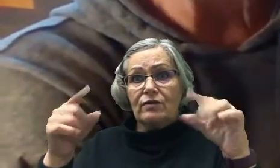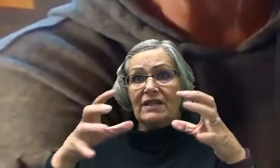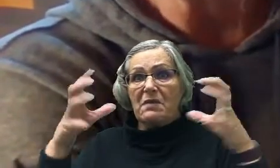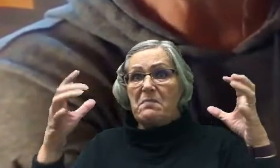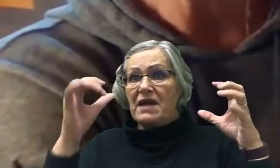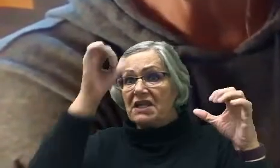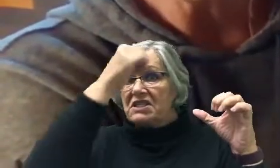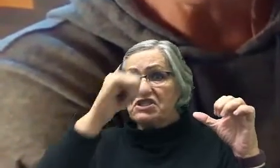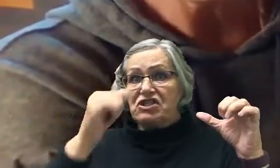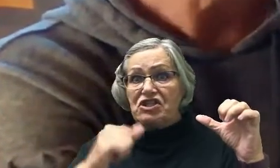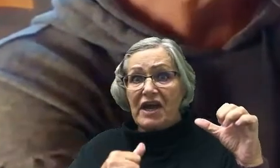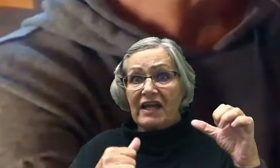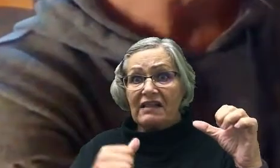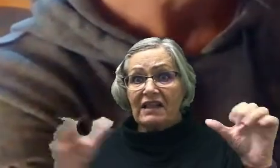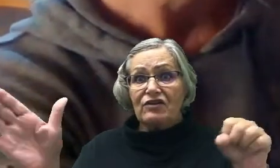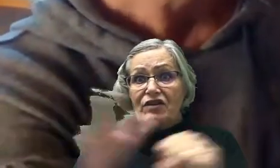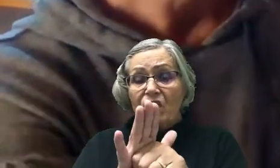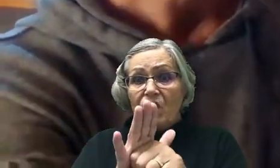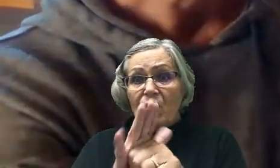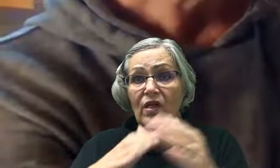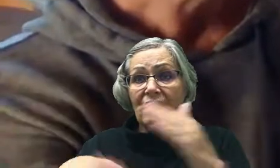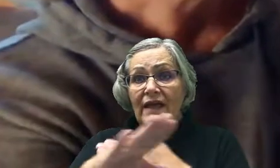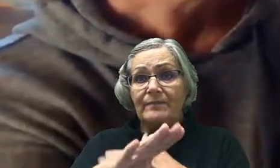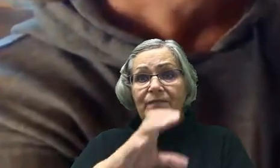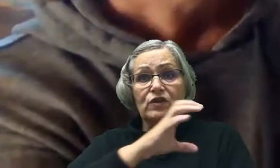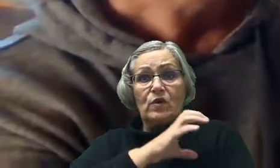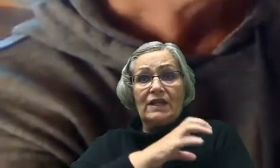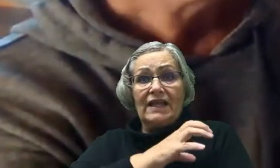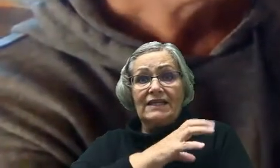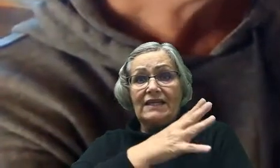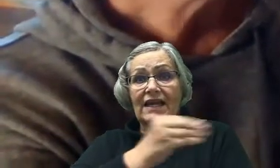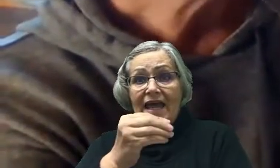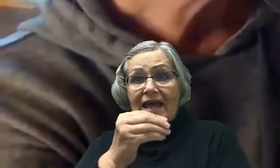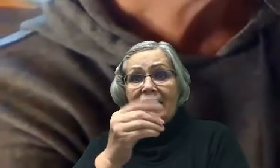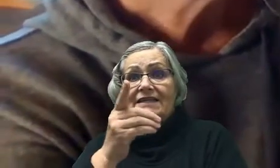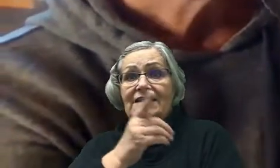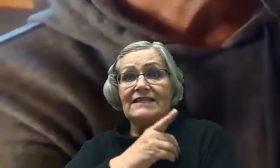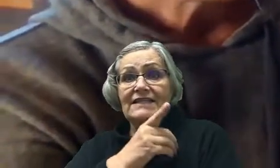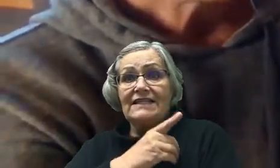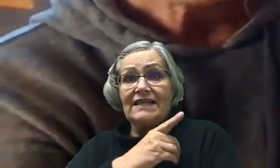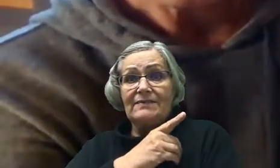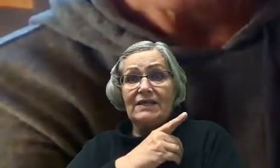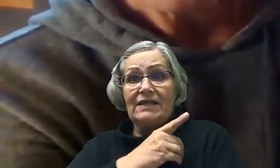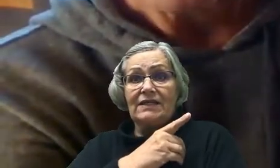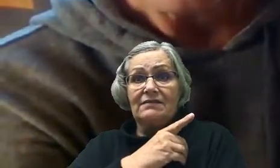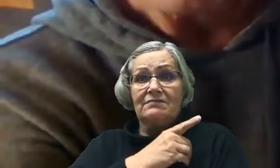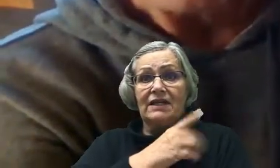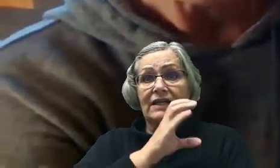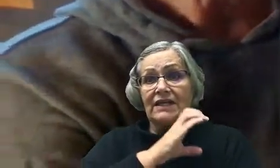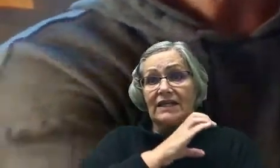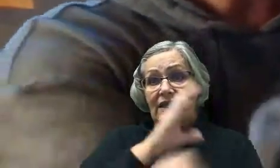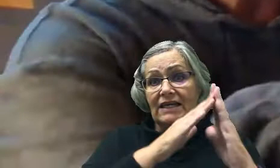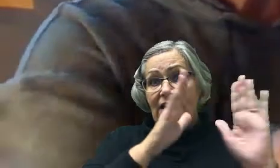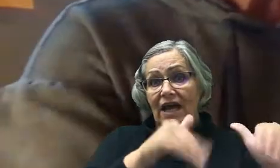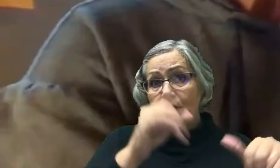biggest jack-o'-lantern in the whole neighborhood. So we have Clayton the house mouse and Desmond the field